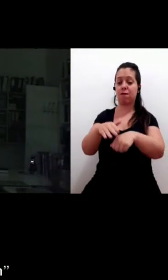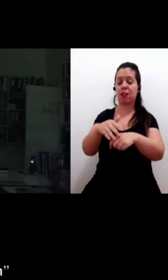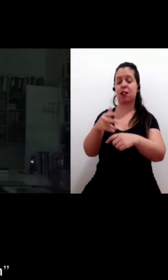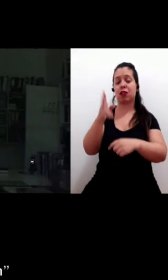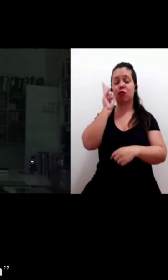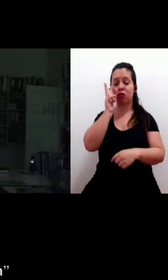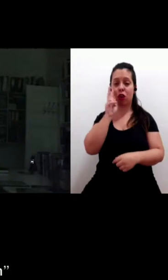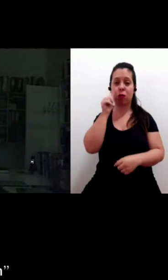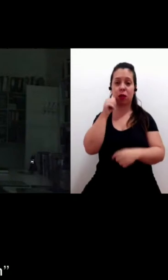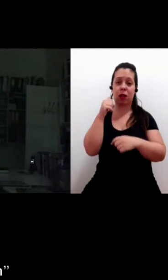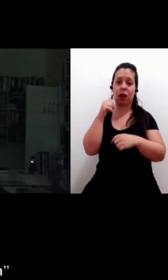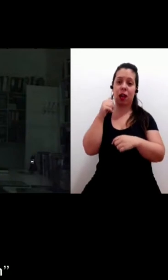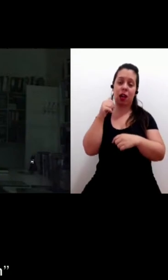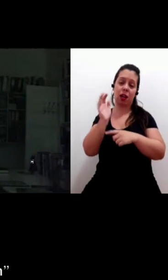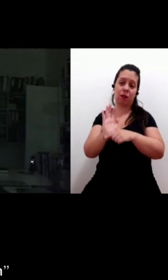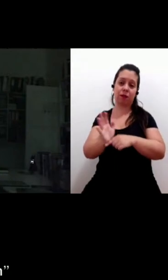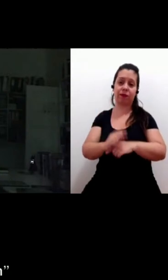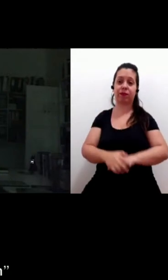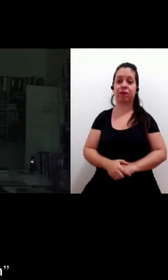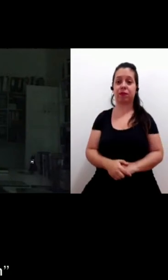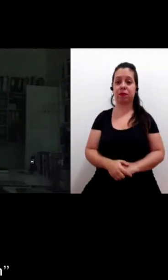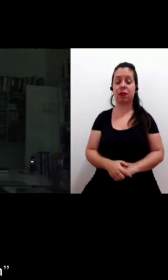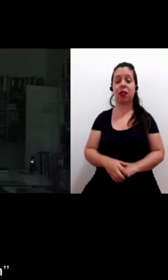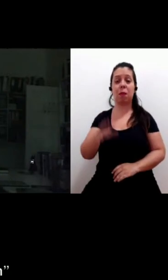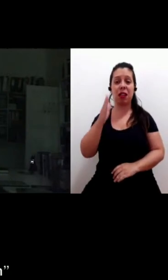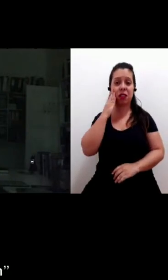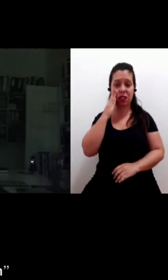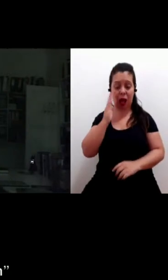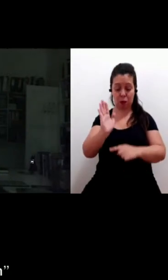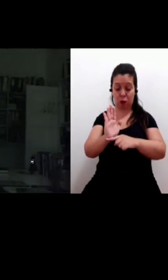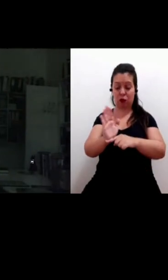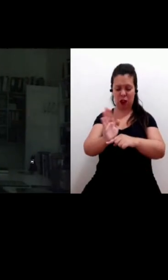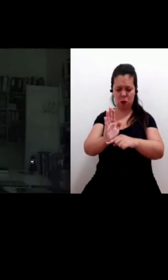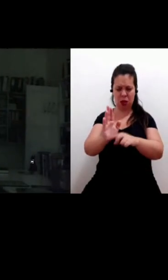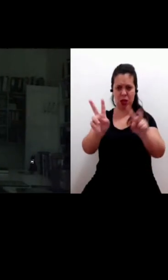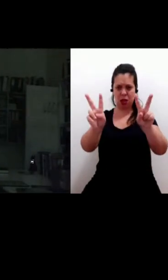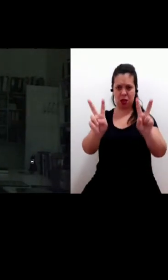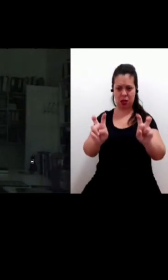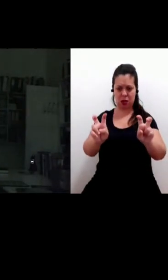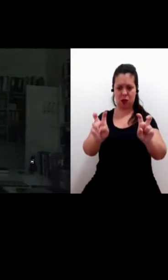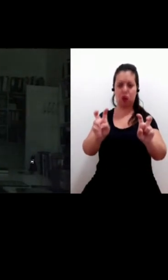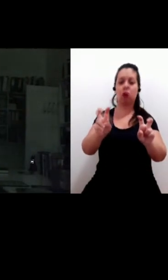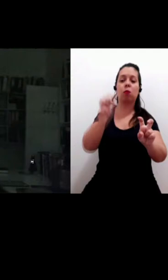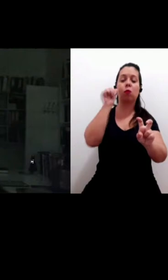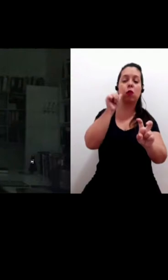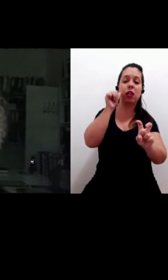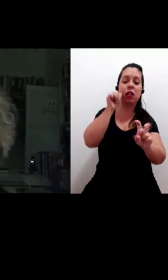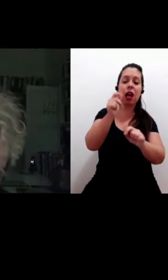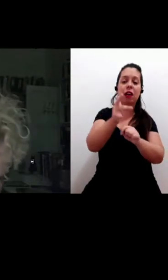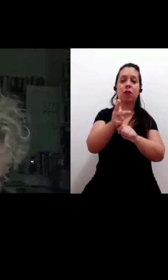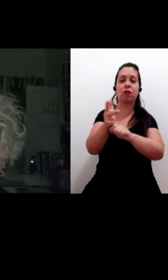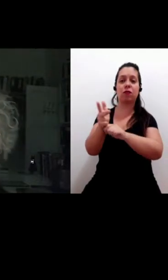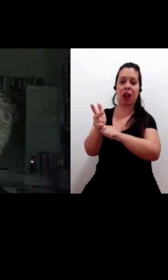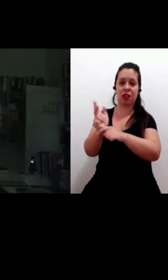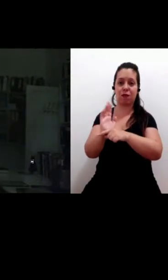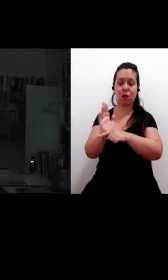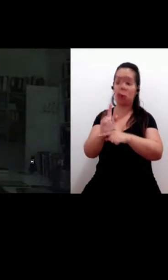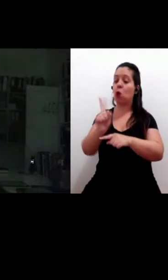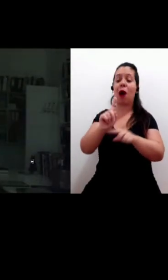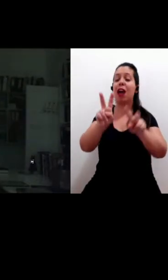as you know, Women Make Film is not about women, it's about cinema. Yeah, passionate. That's the